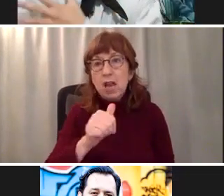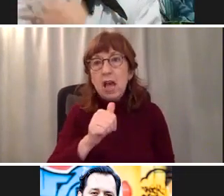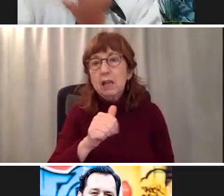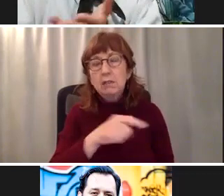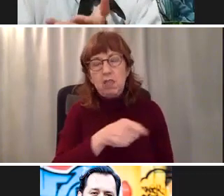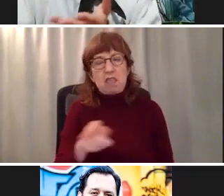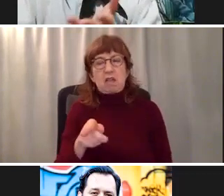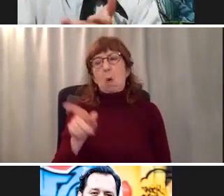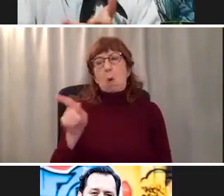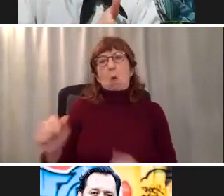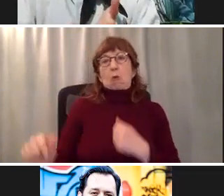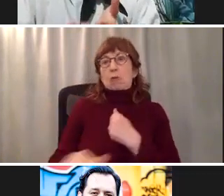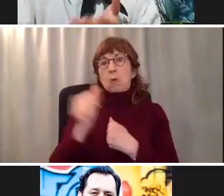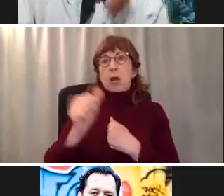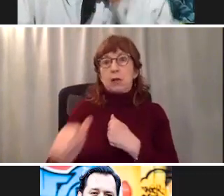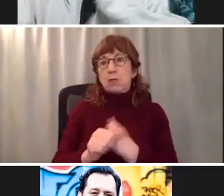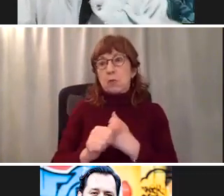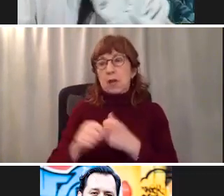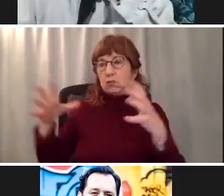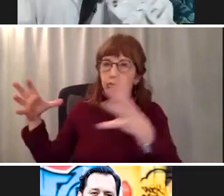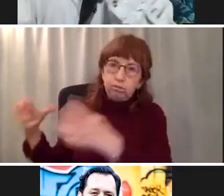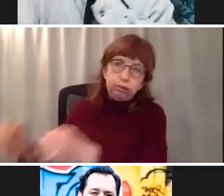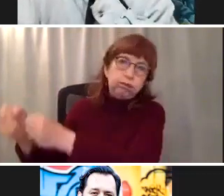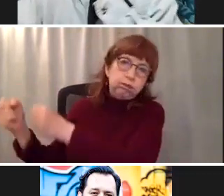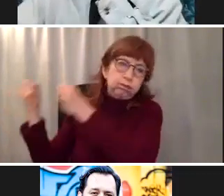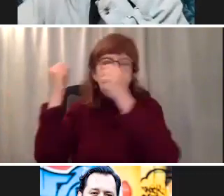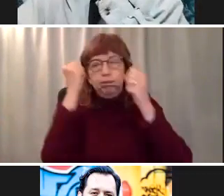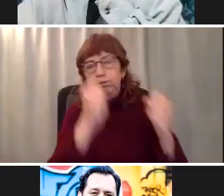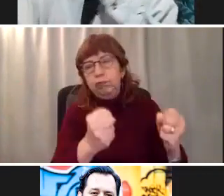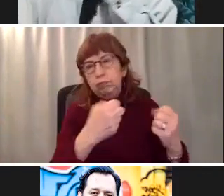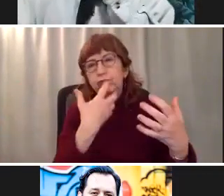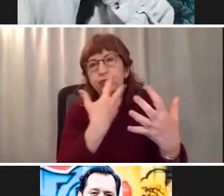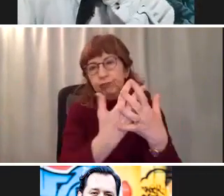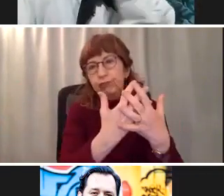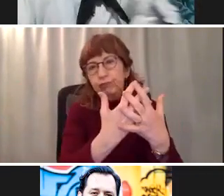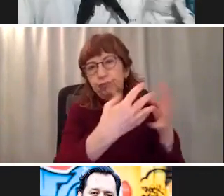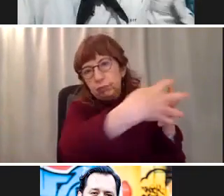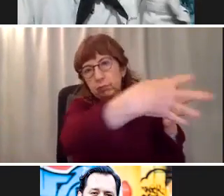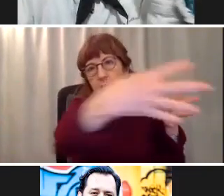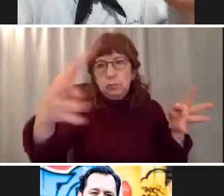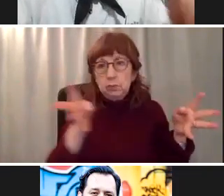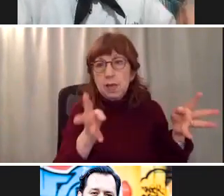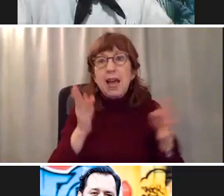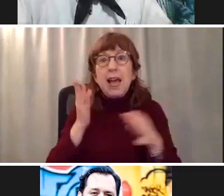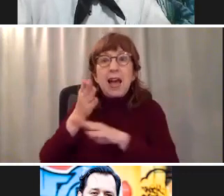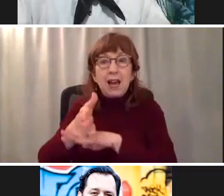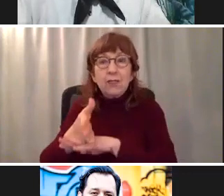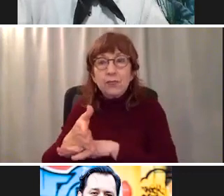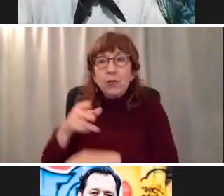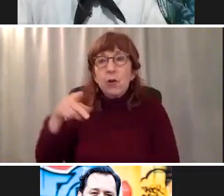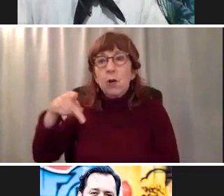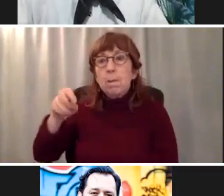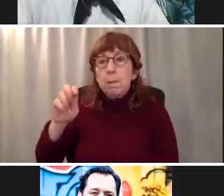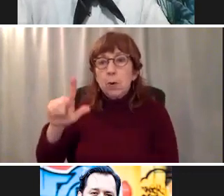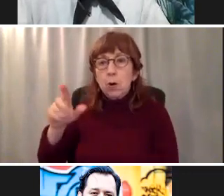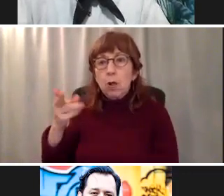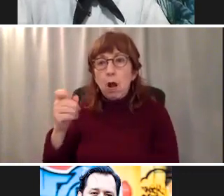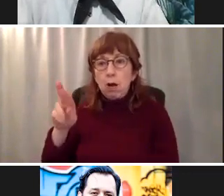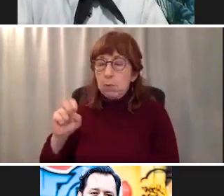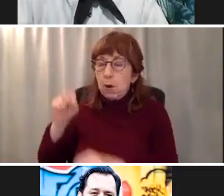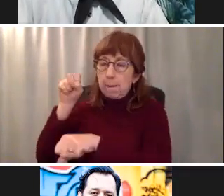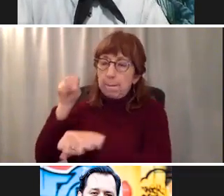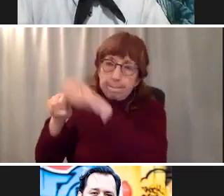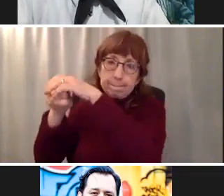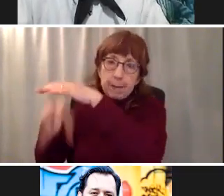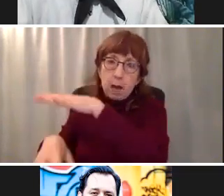a public threat. There was a risk after the bombing of Pearl Harbor. There was a lot of public hysteria about